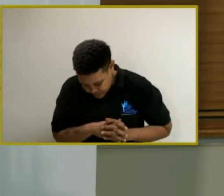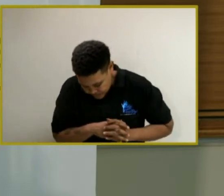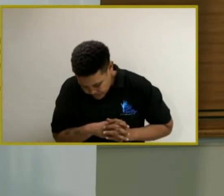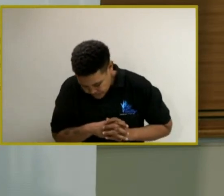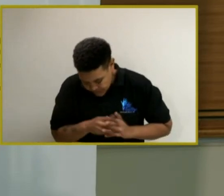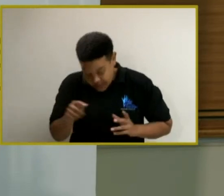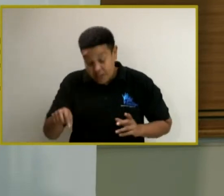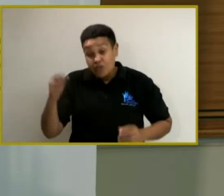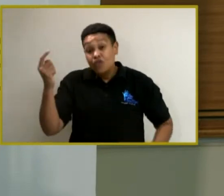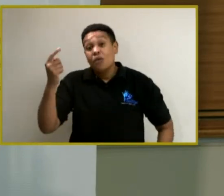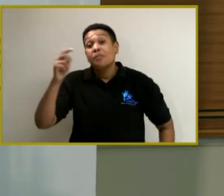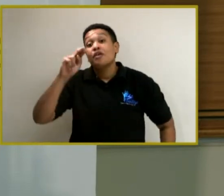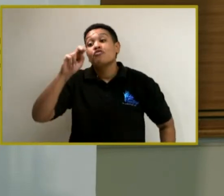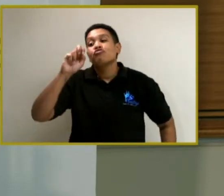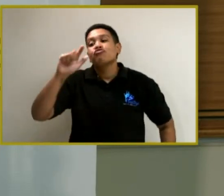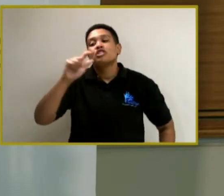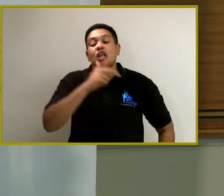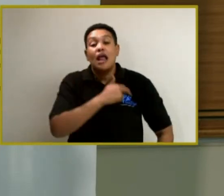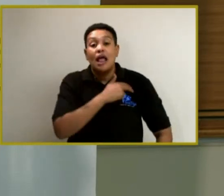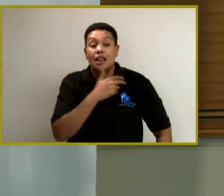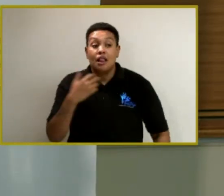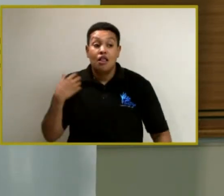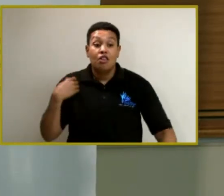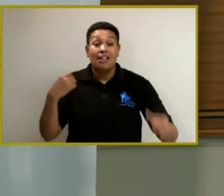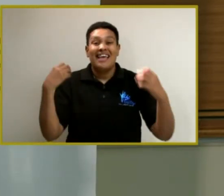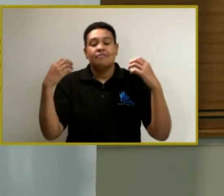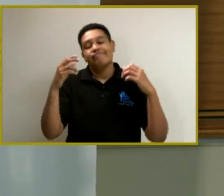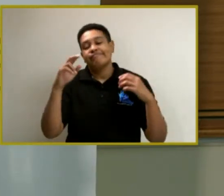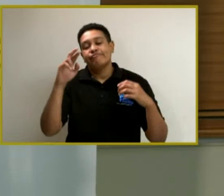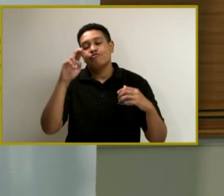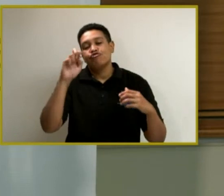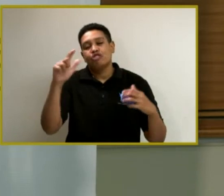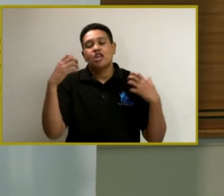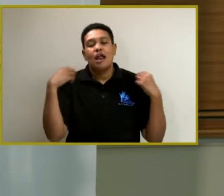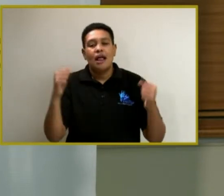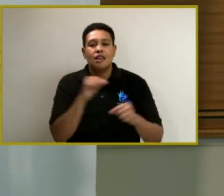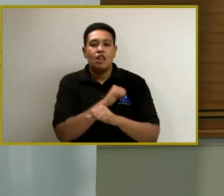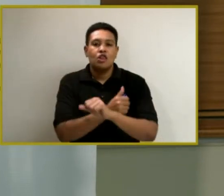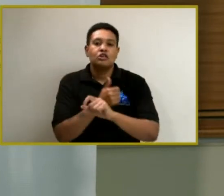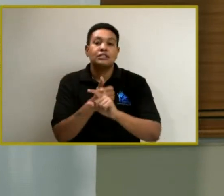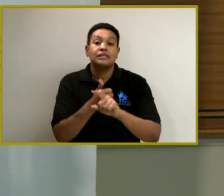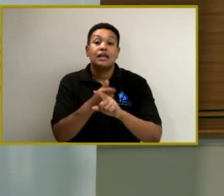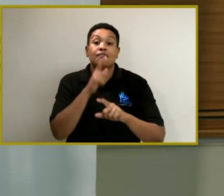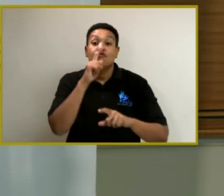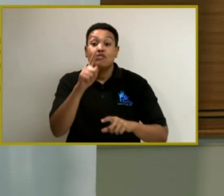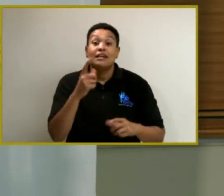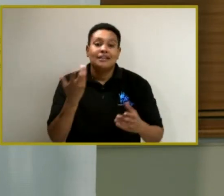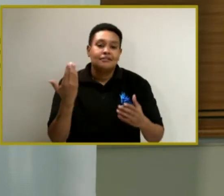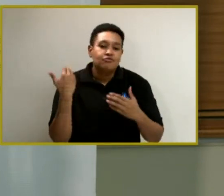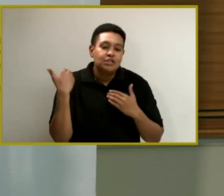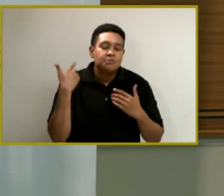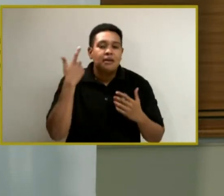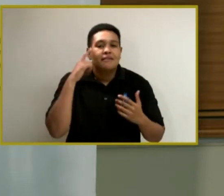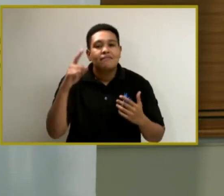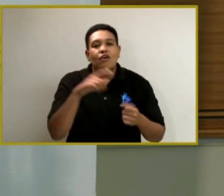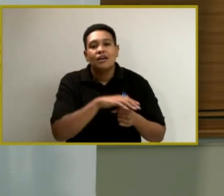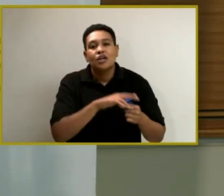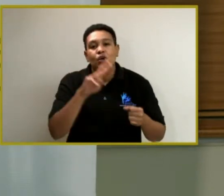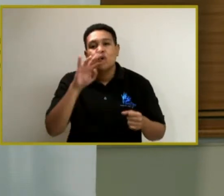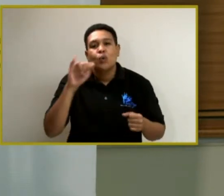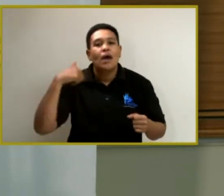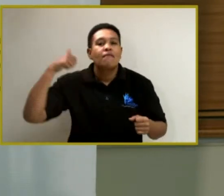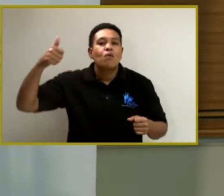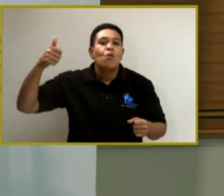the regional health authorities are the responsible agents for the service delivery sites. The university hospital has its own